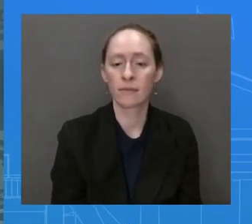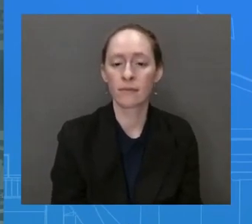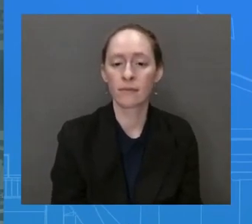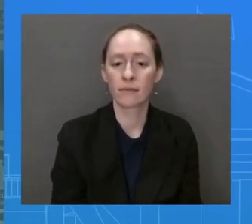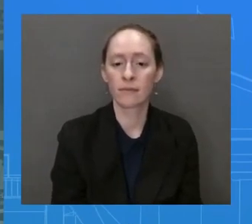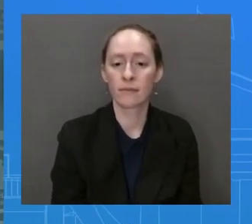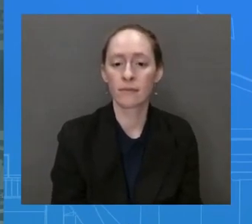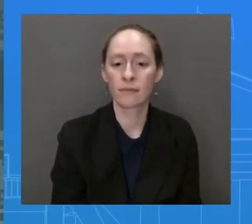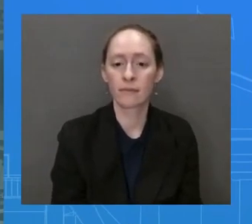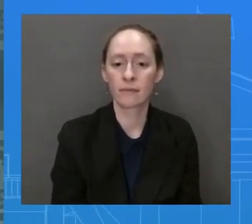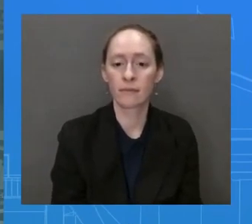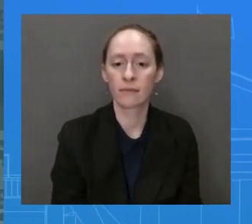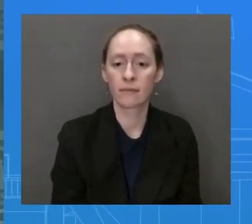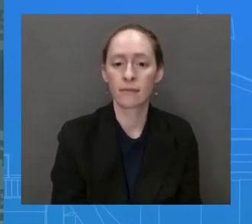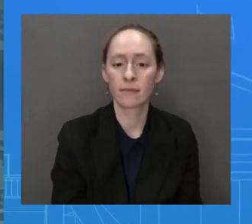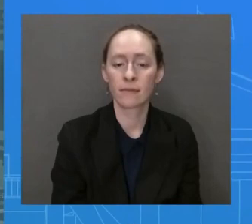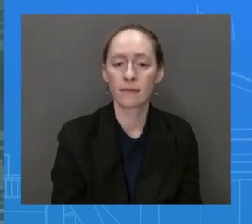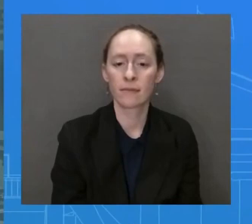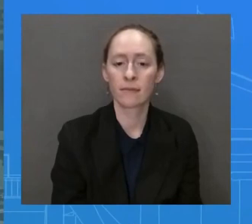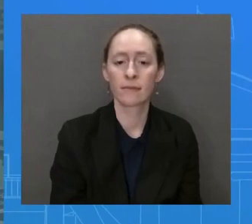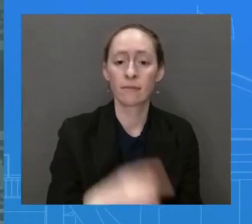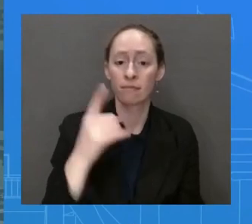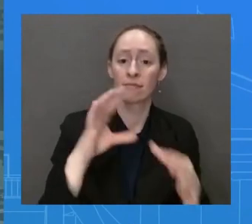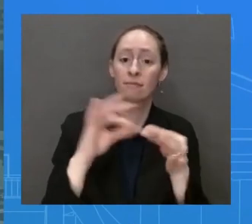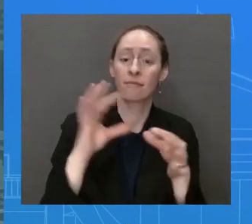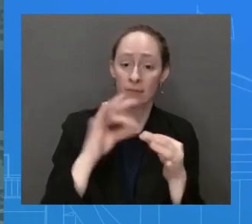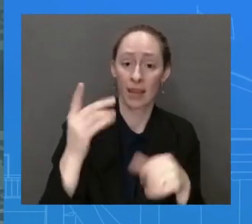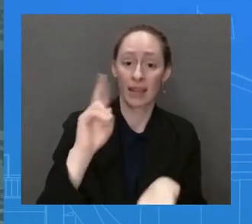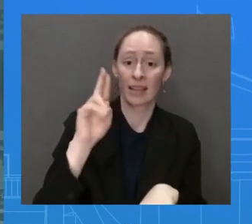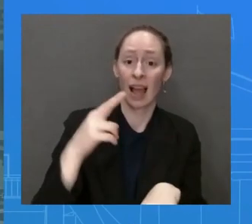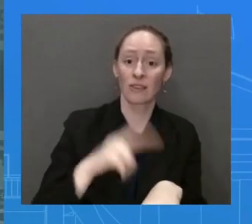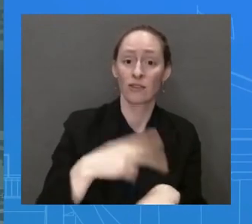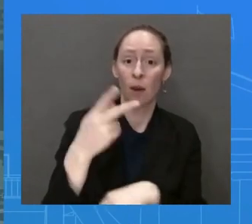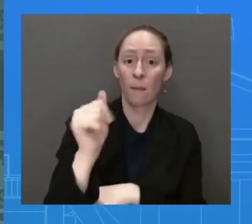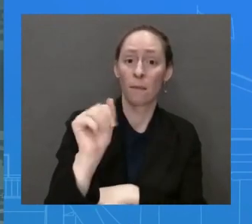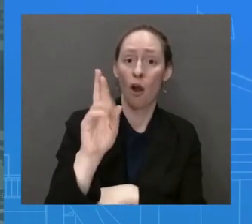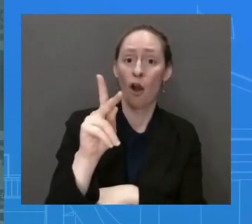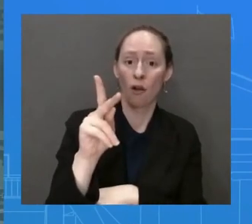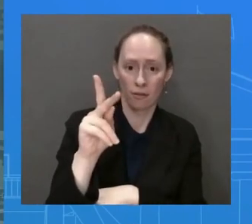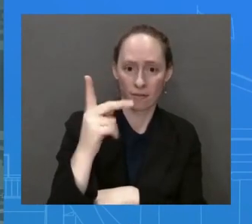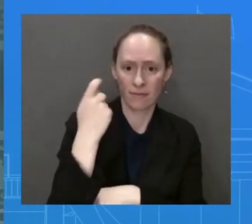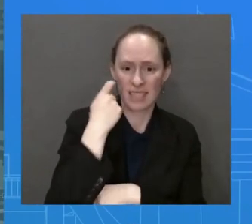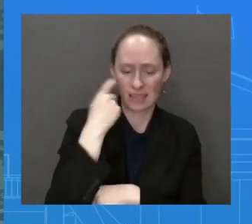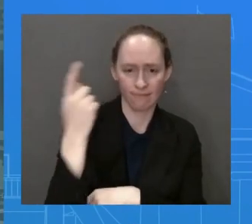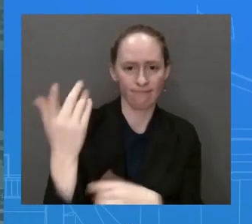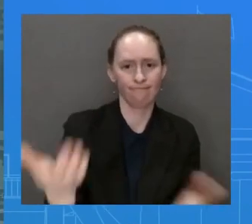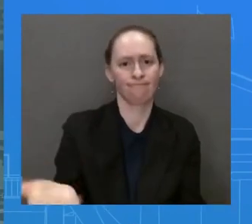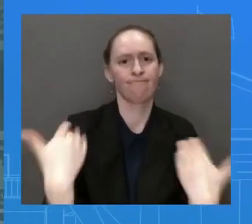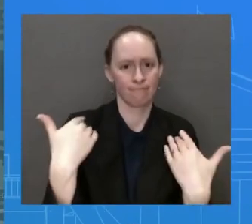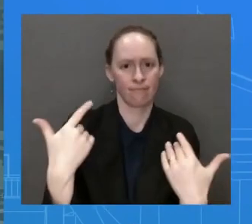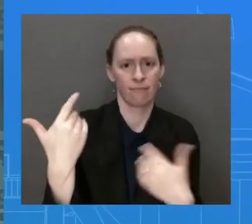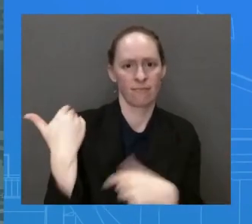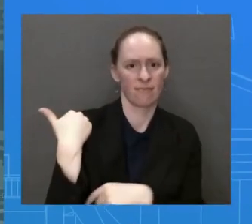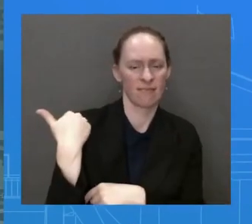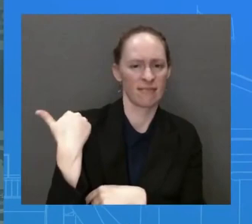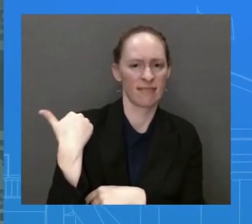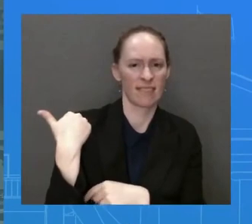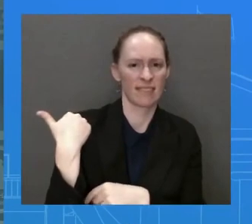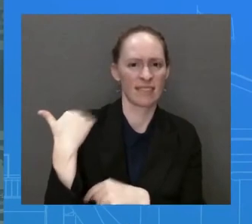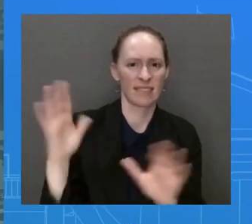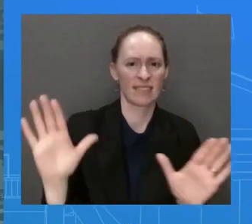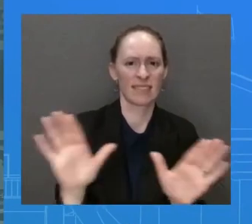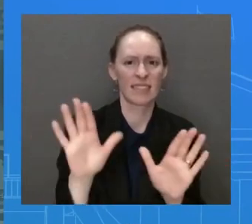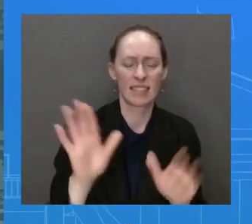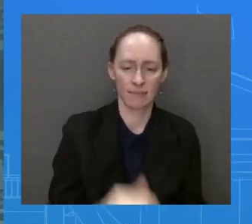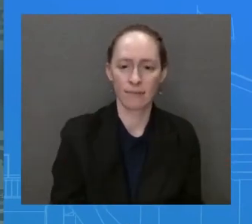that you mentioned, it reopened just this past Sunday. The president has expanded safe, orderly, legal pathways for